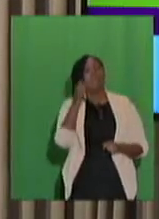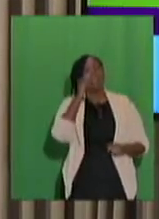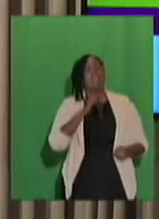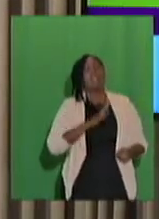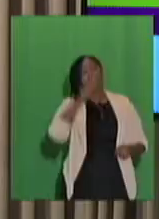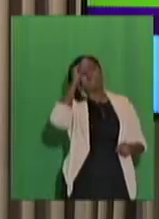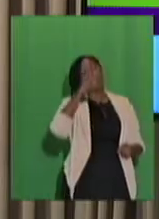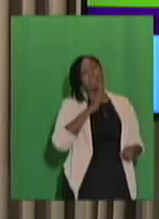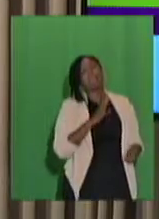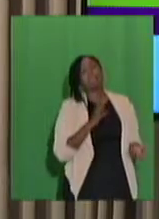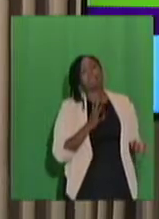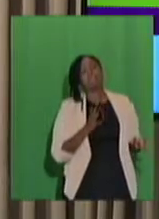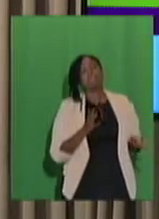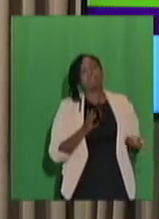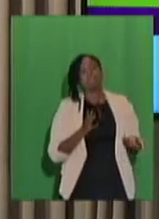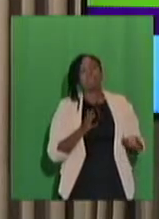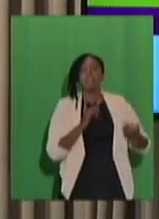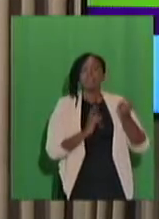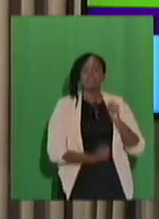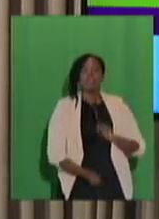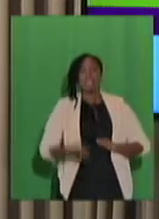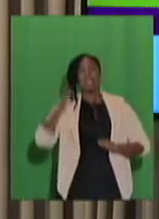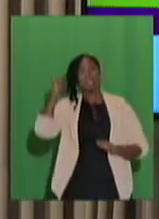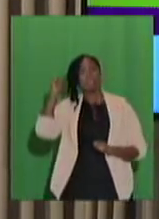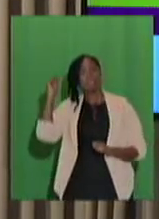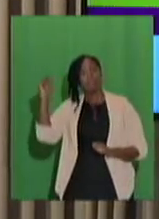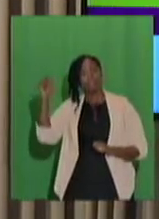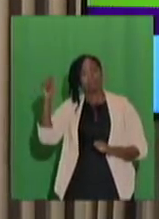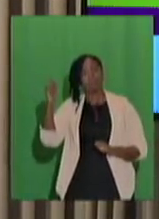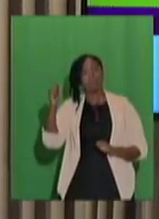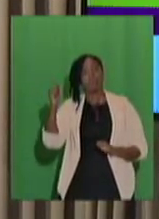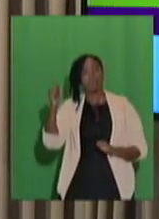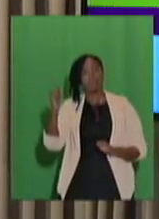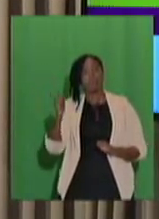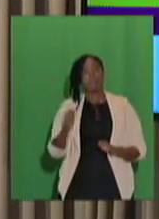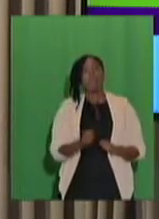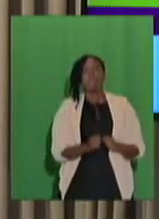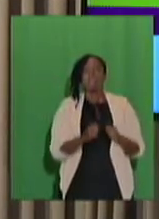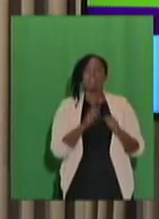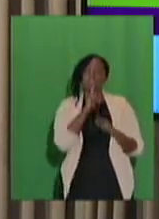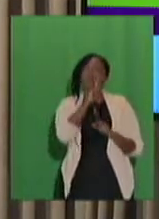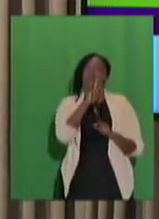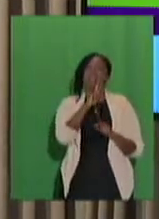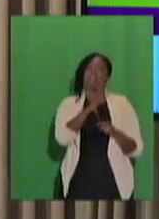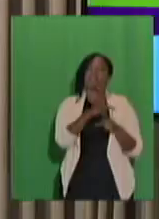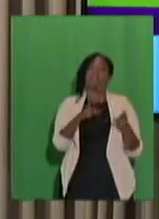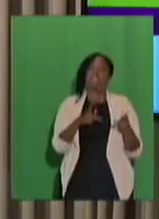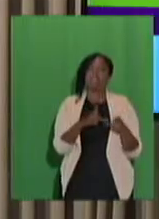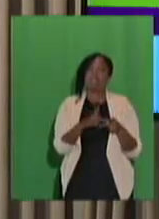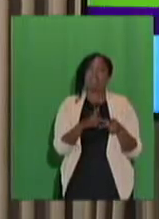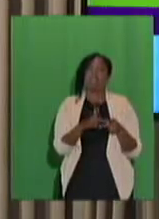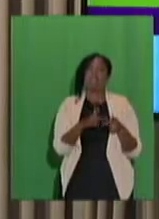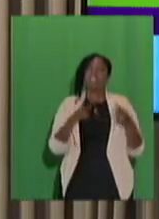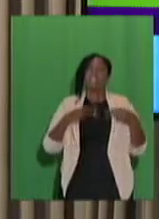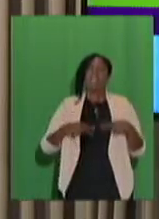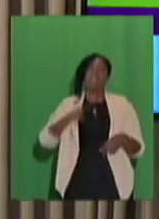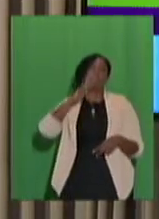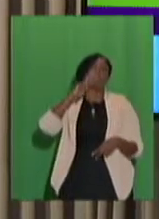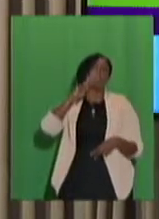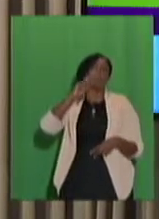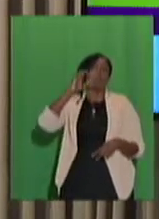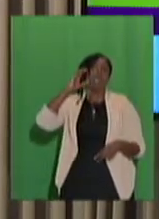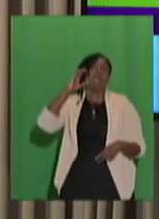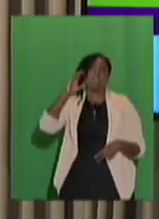gentlemen, Trinidad and Tobago is one of over 200 territories. We are now joined by the Falkland